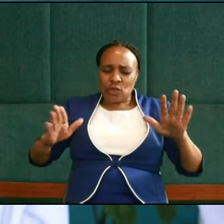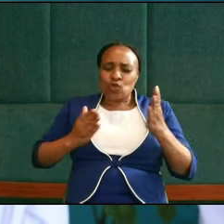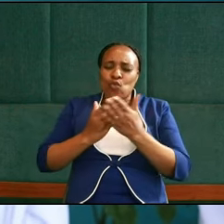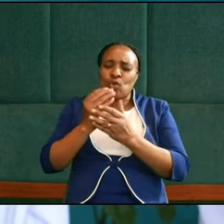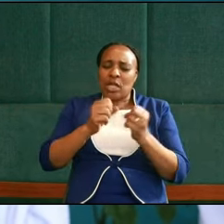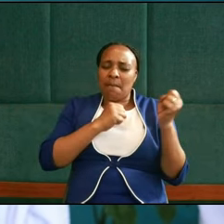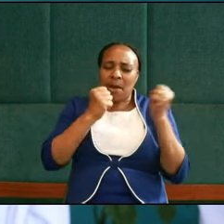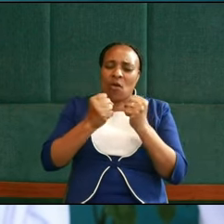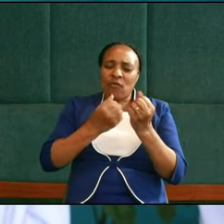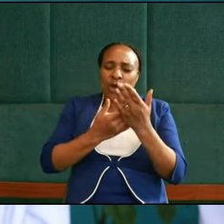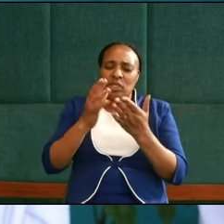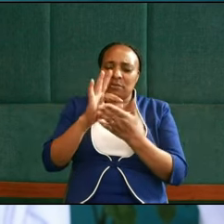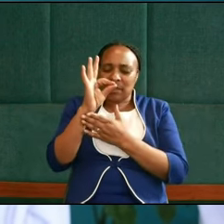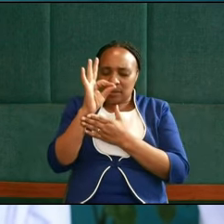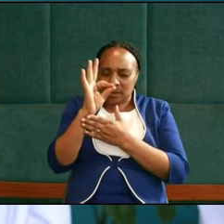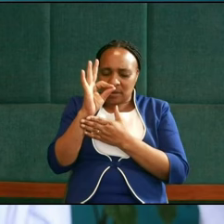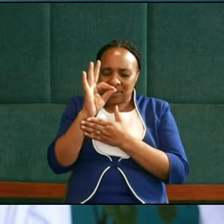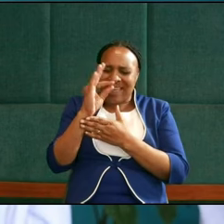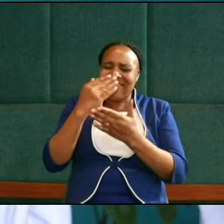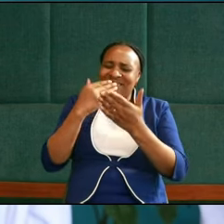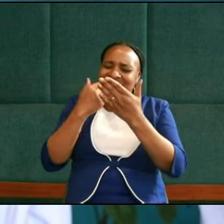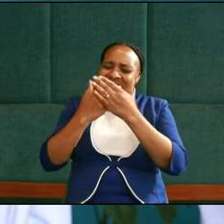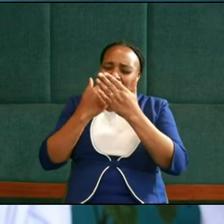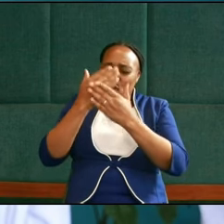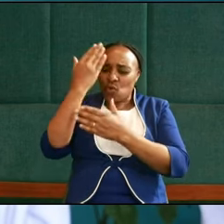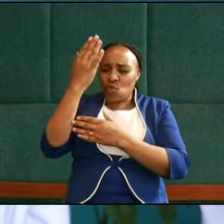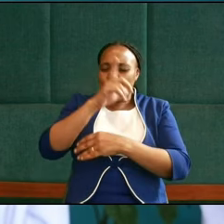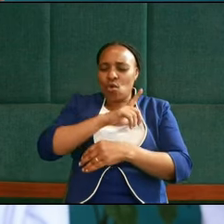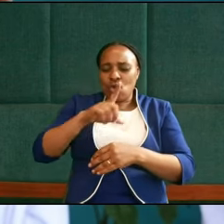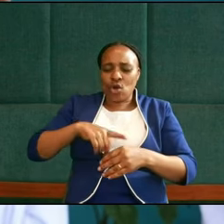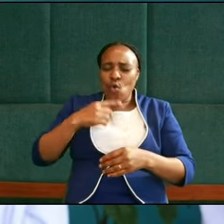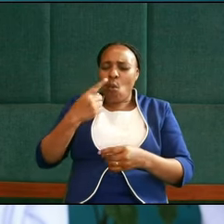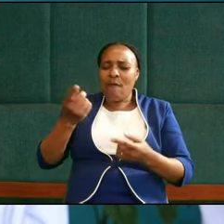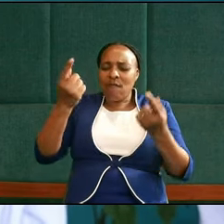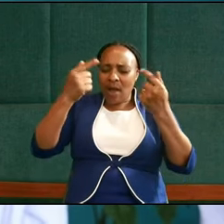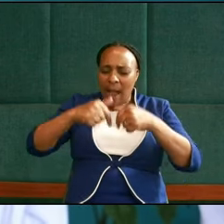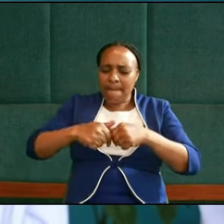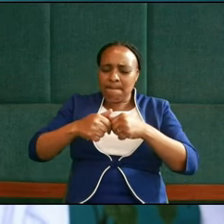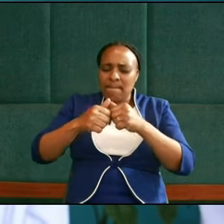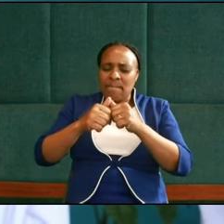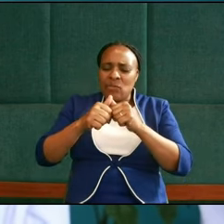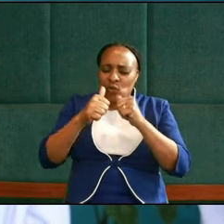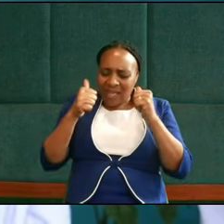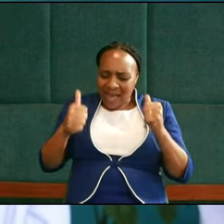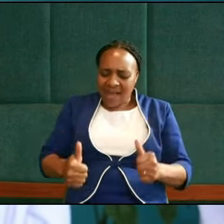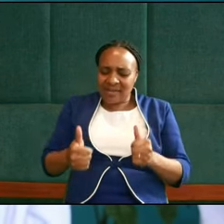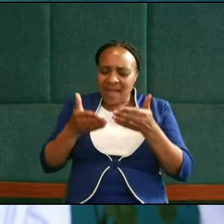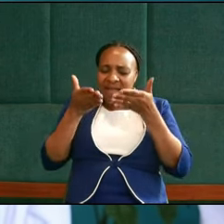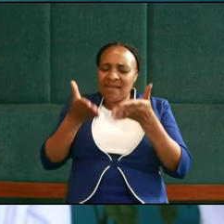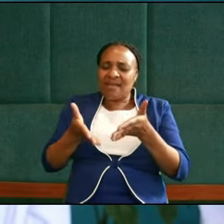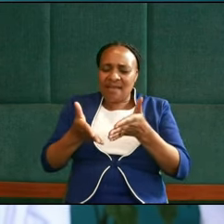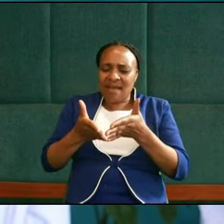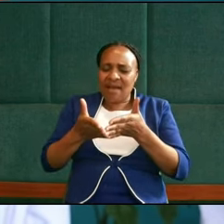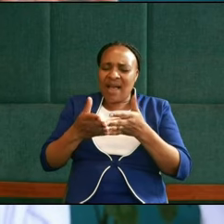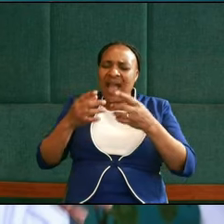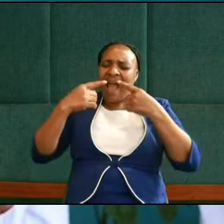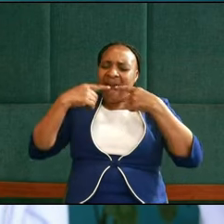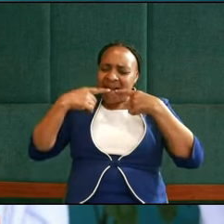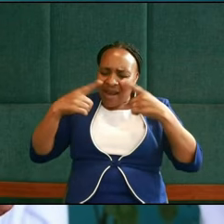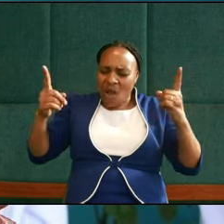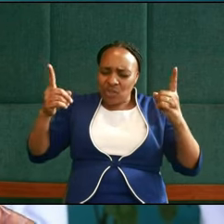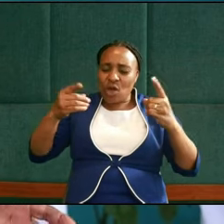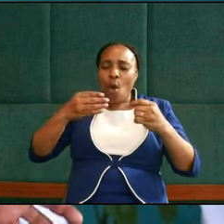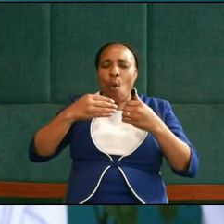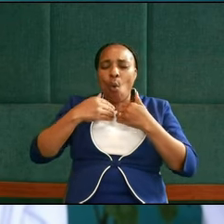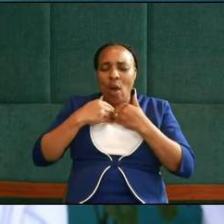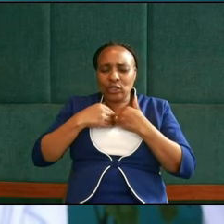Amen. We thank you, Lord, for those who have come forth and declared and said, I want to be identified with